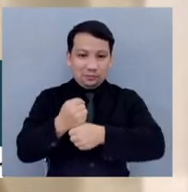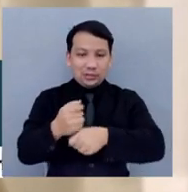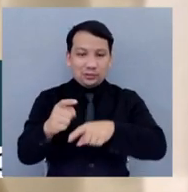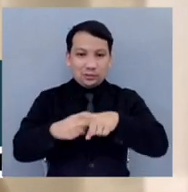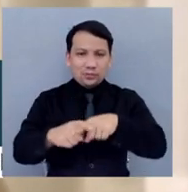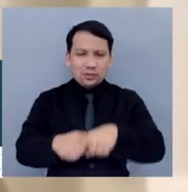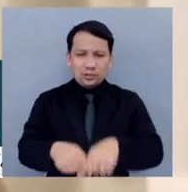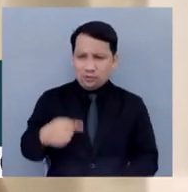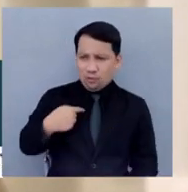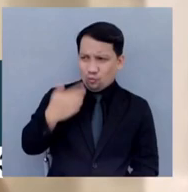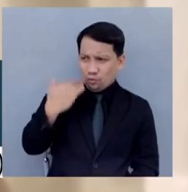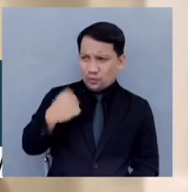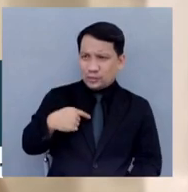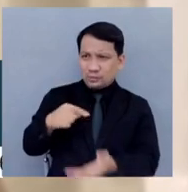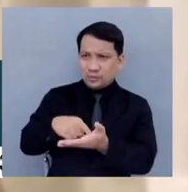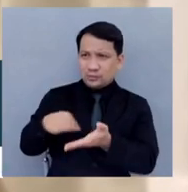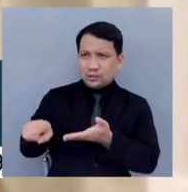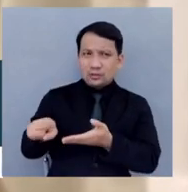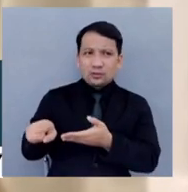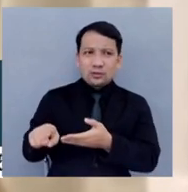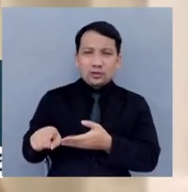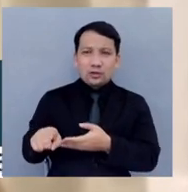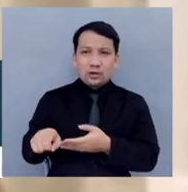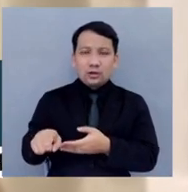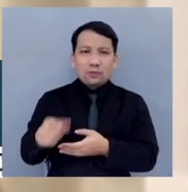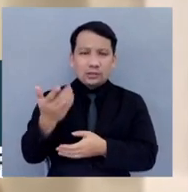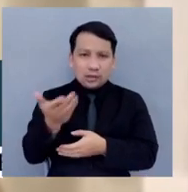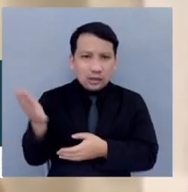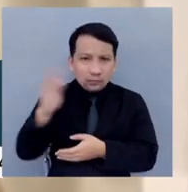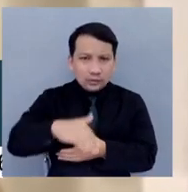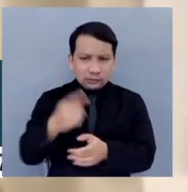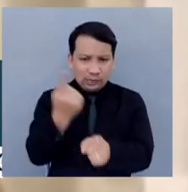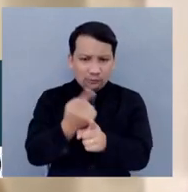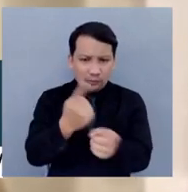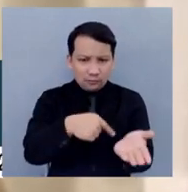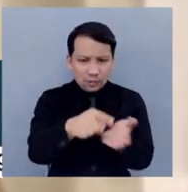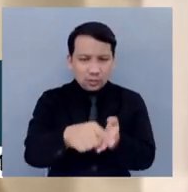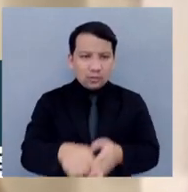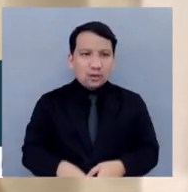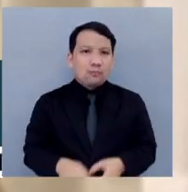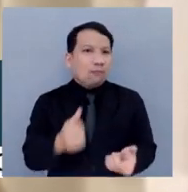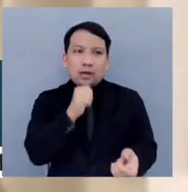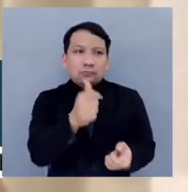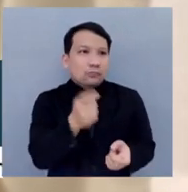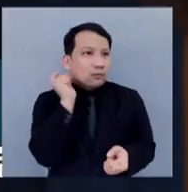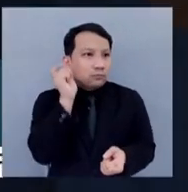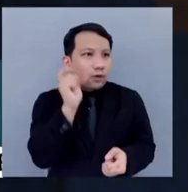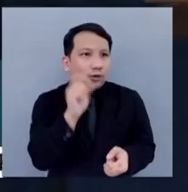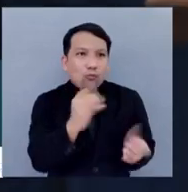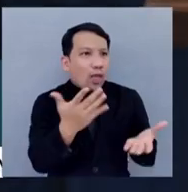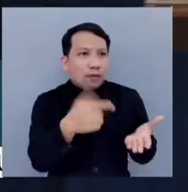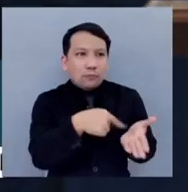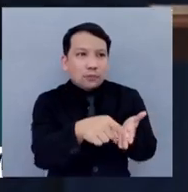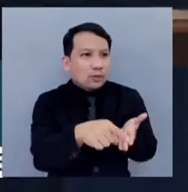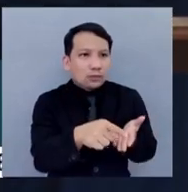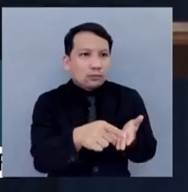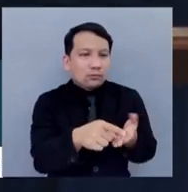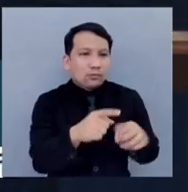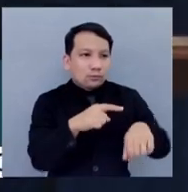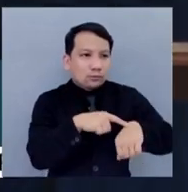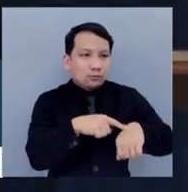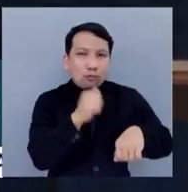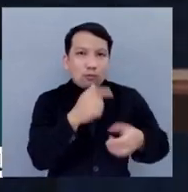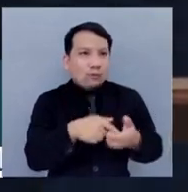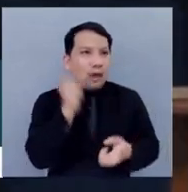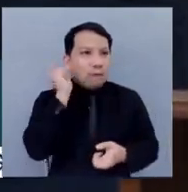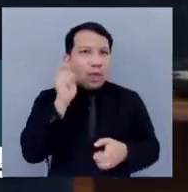ng tama ang mga taga Mindoro eh. Pagka po hindi nakabayad ng tama, puputulan agad nila. Nasaan po yung hustisya? Senate Energy